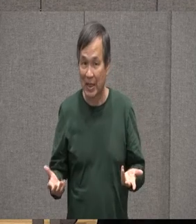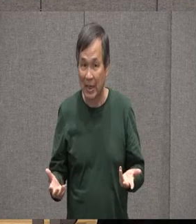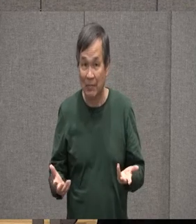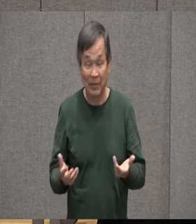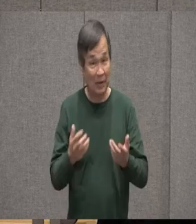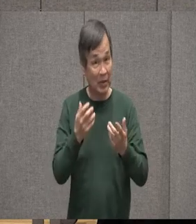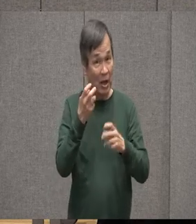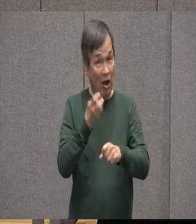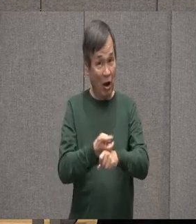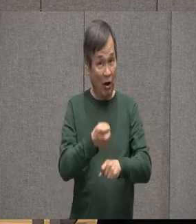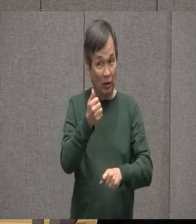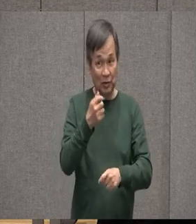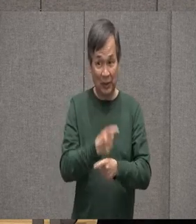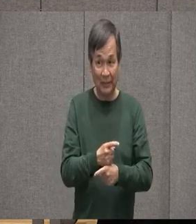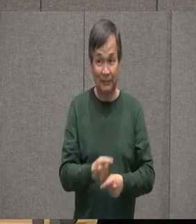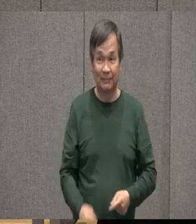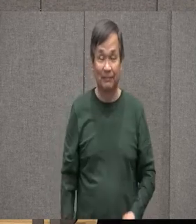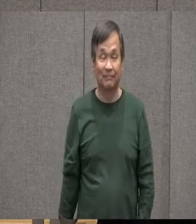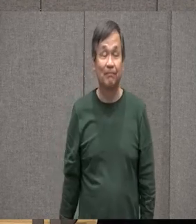tricky one.